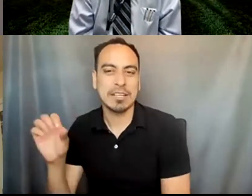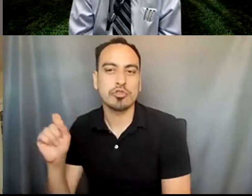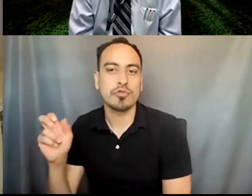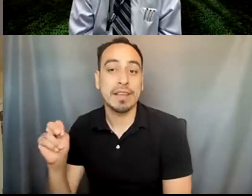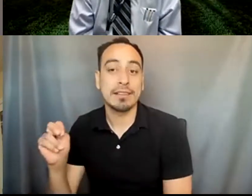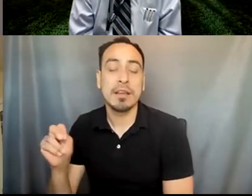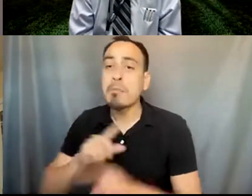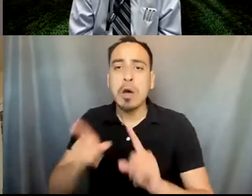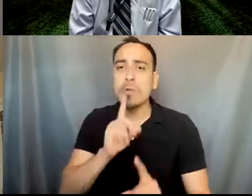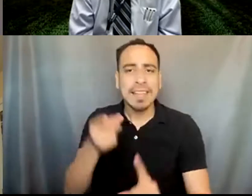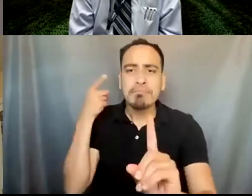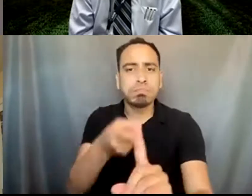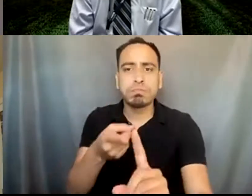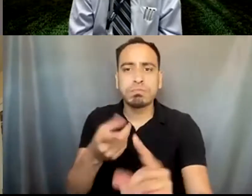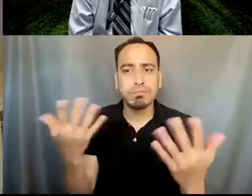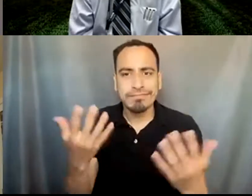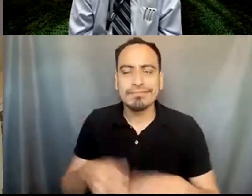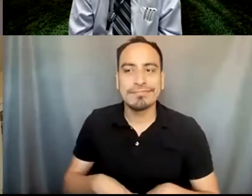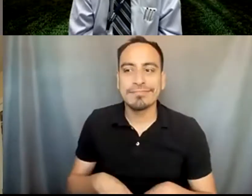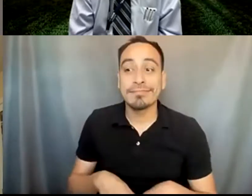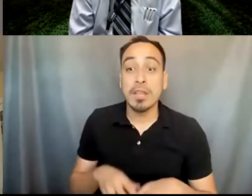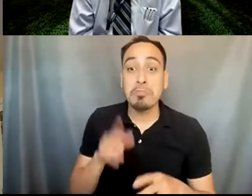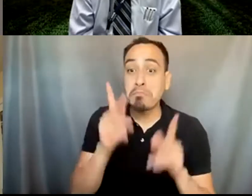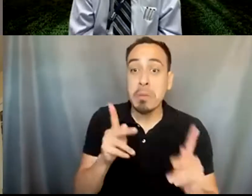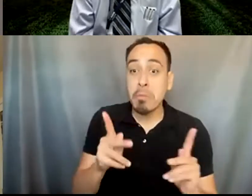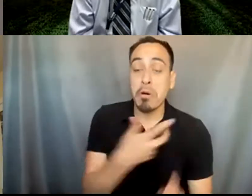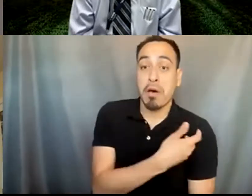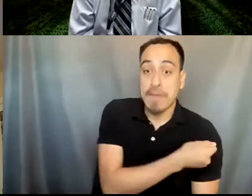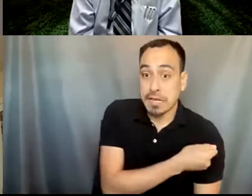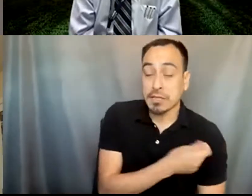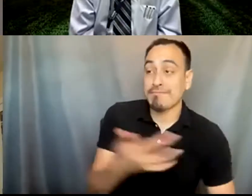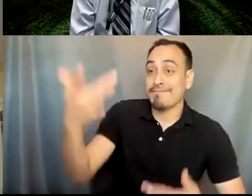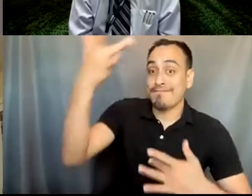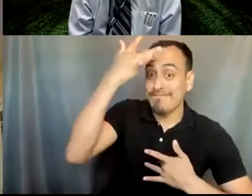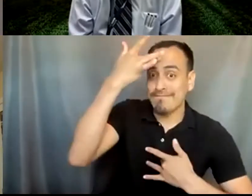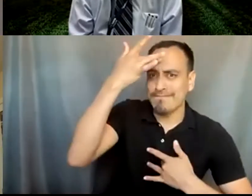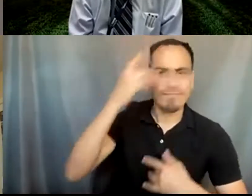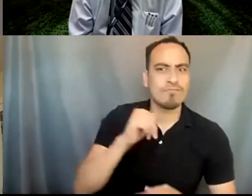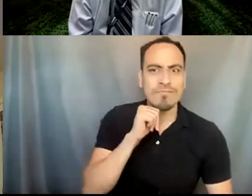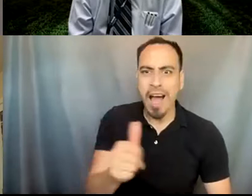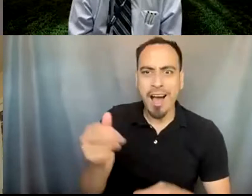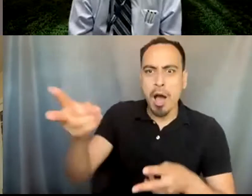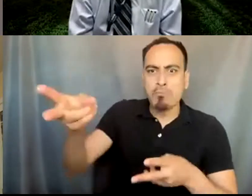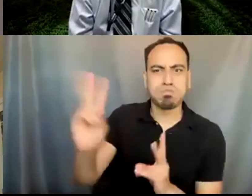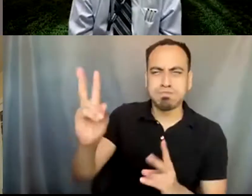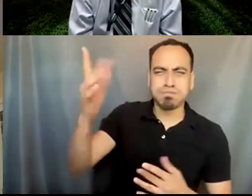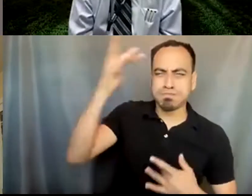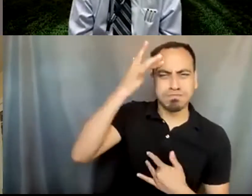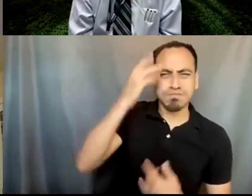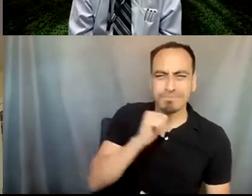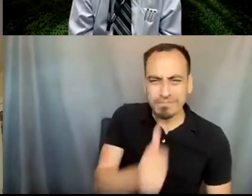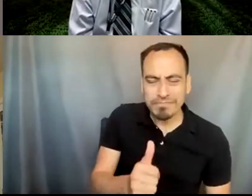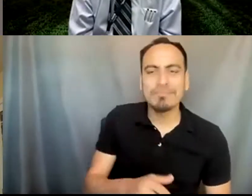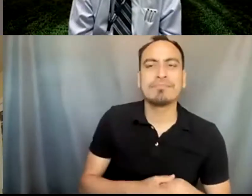people are not getting as sick. The amount of virus, when they quantitate how much virus is present in the people who get